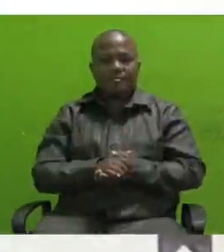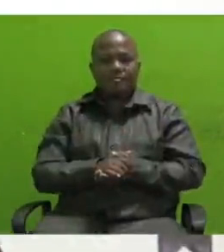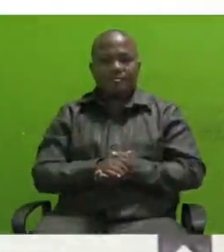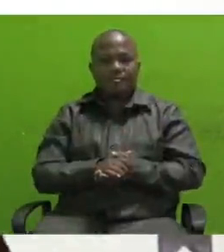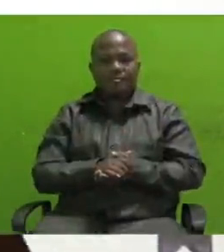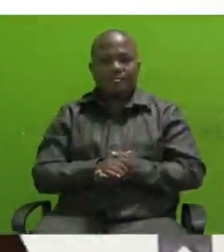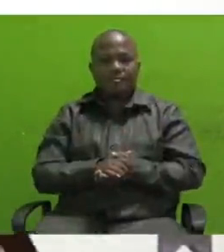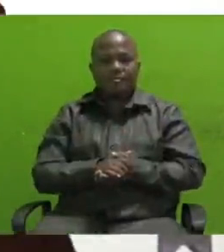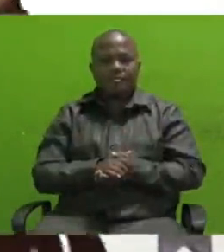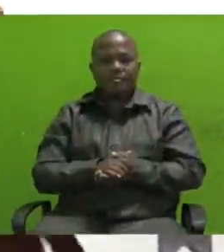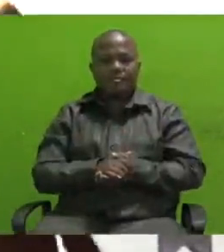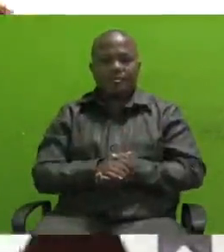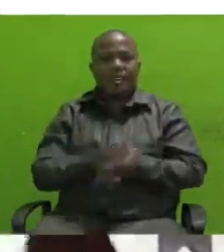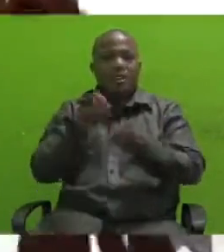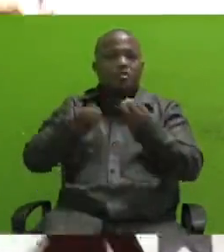to add